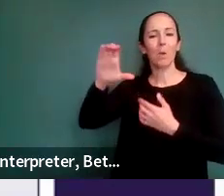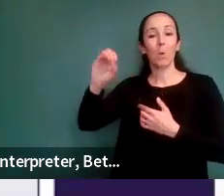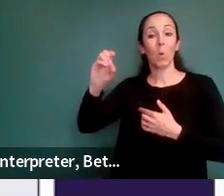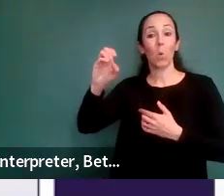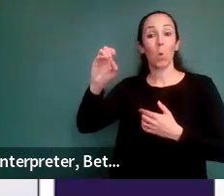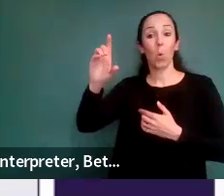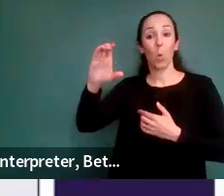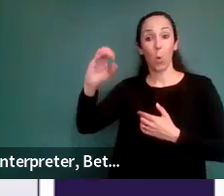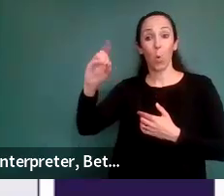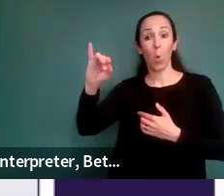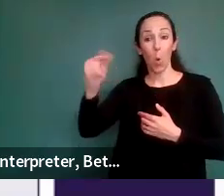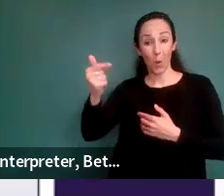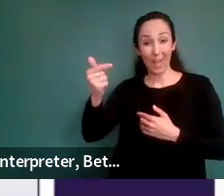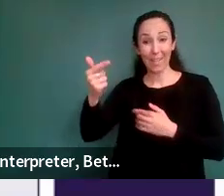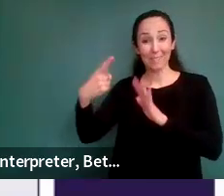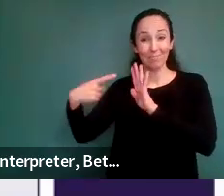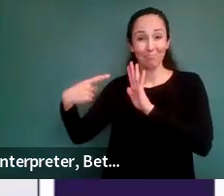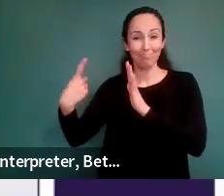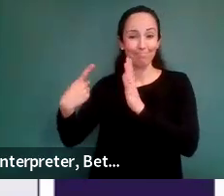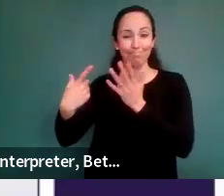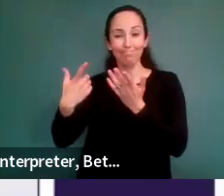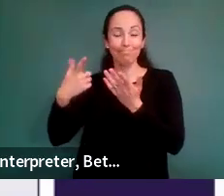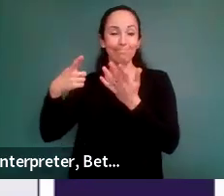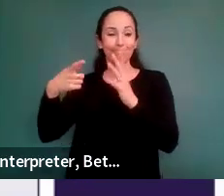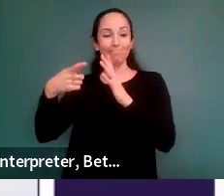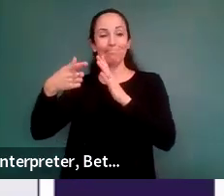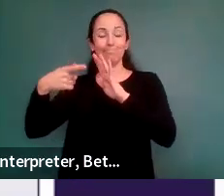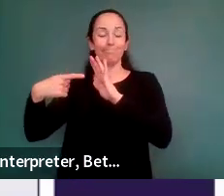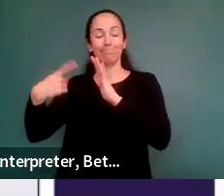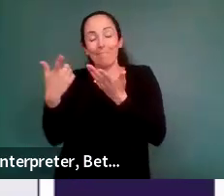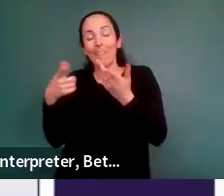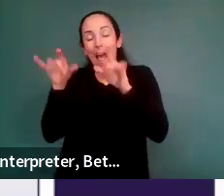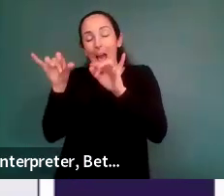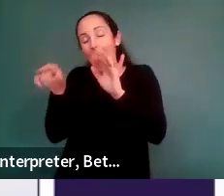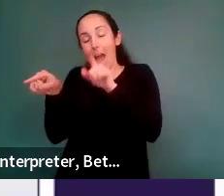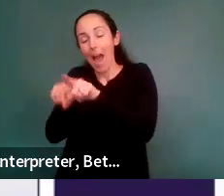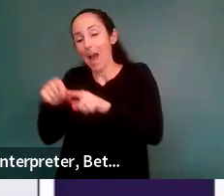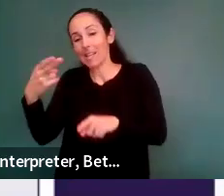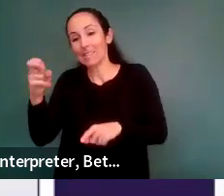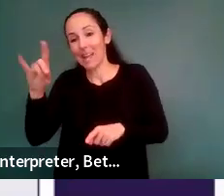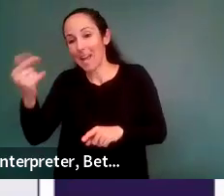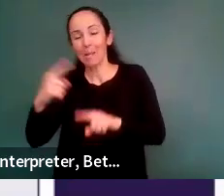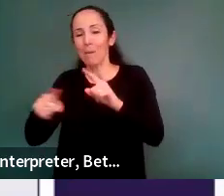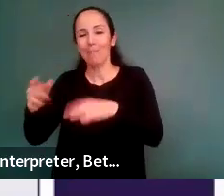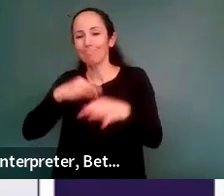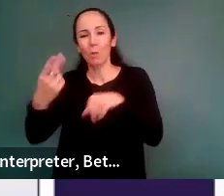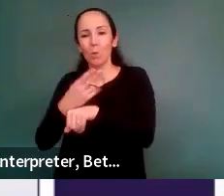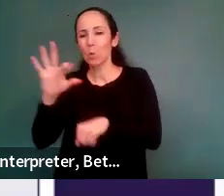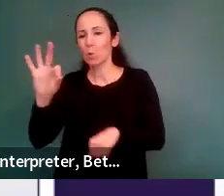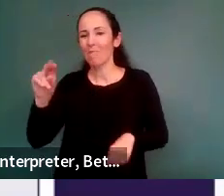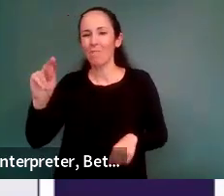headings that are being visually demonstrated by font. W. Font is Arial 19